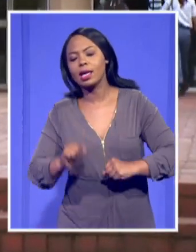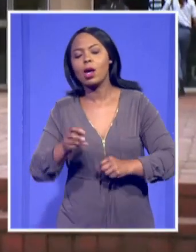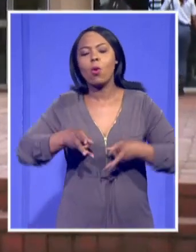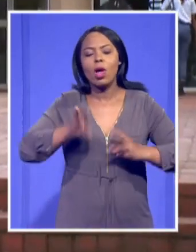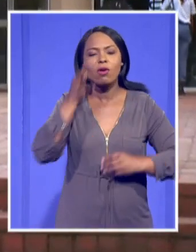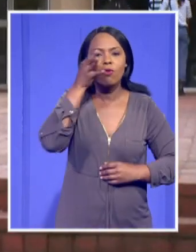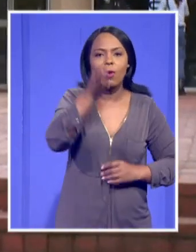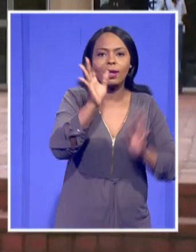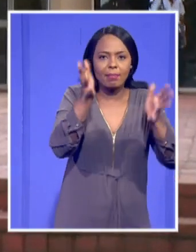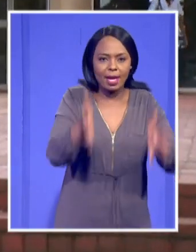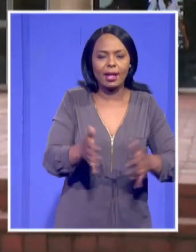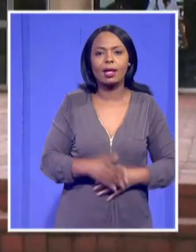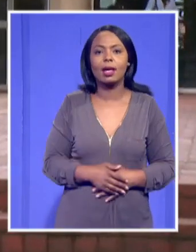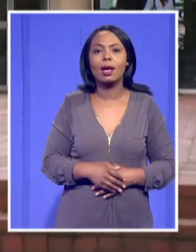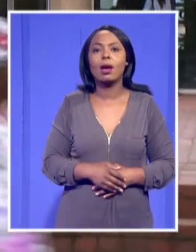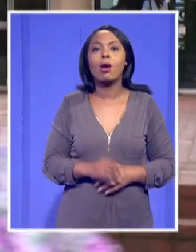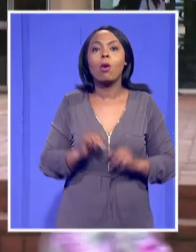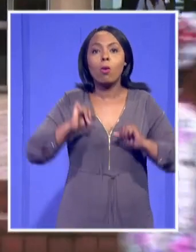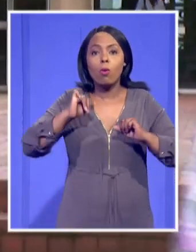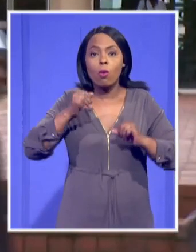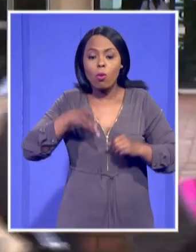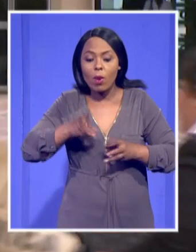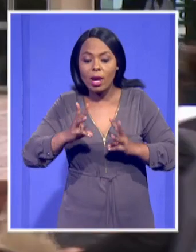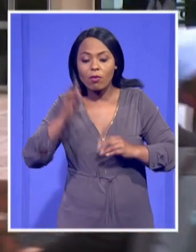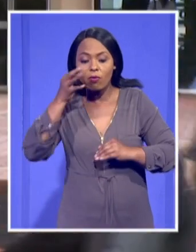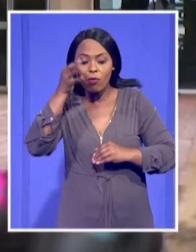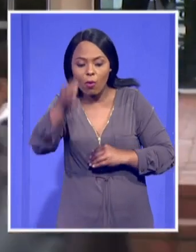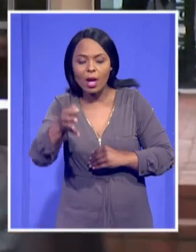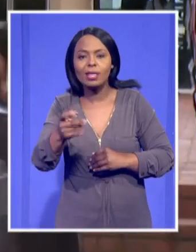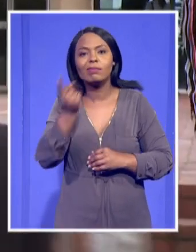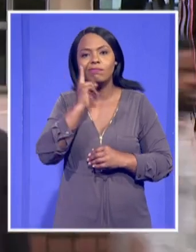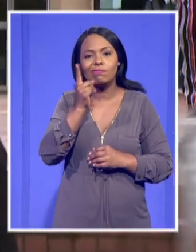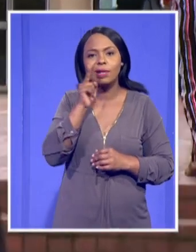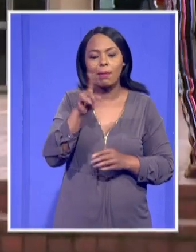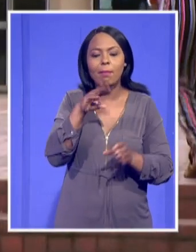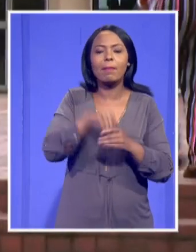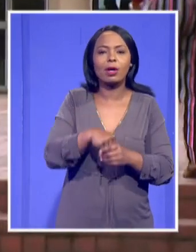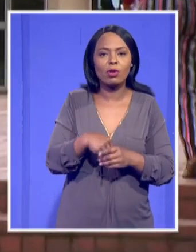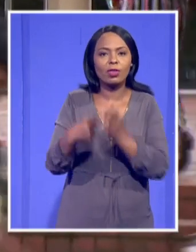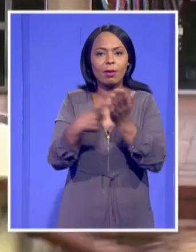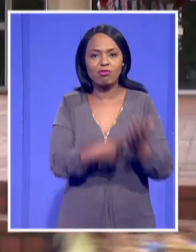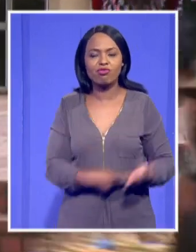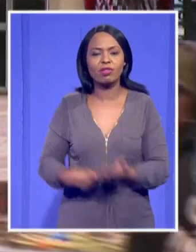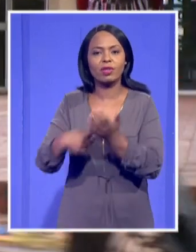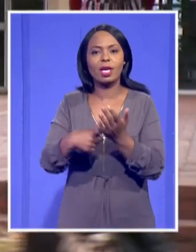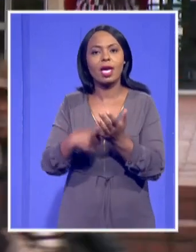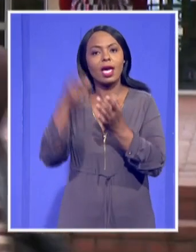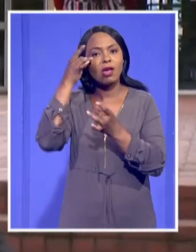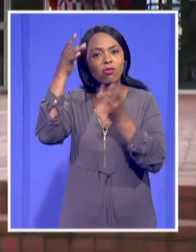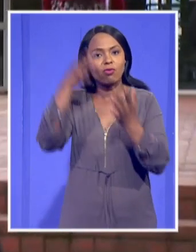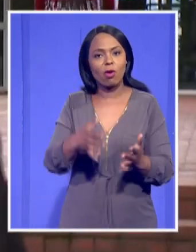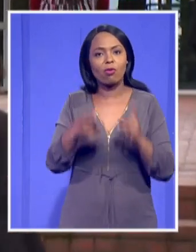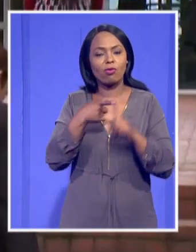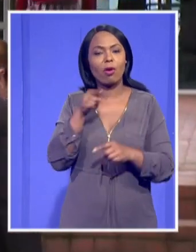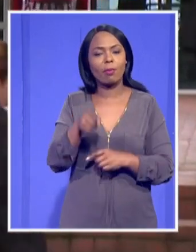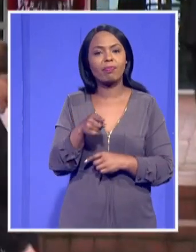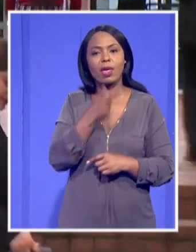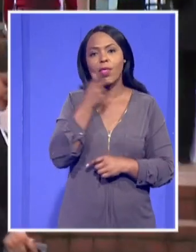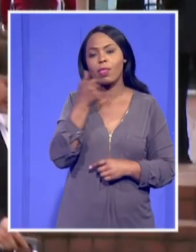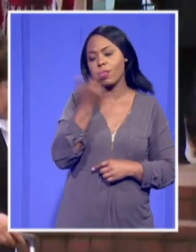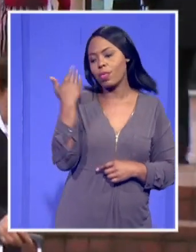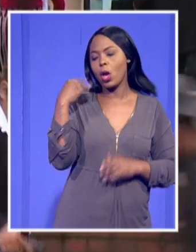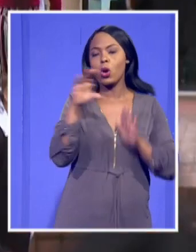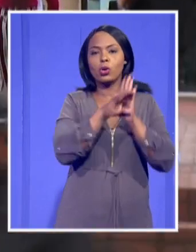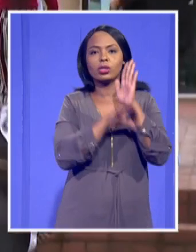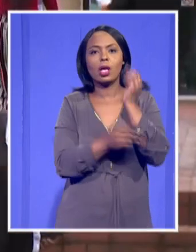today will be the briefing, as you already alluded to. Part of the briefing is informed by the recent Constitutional